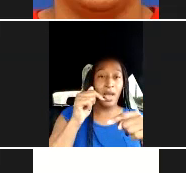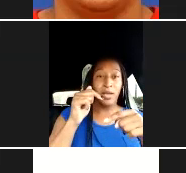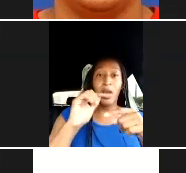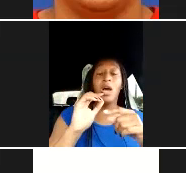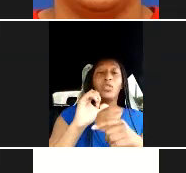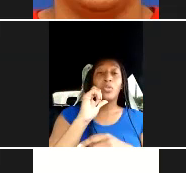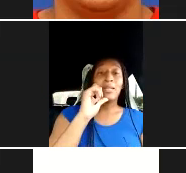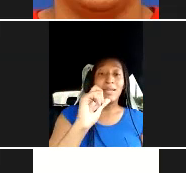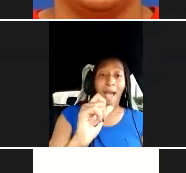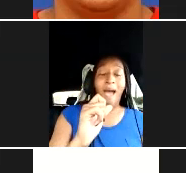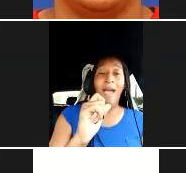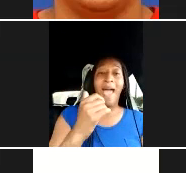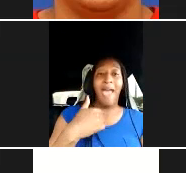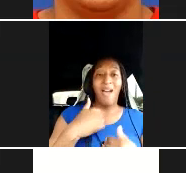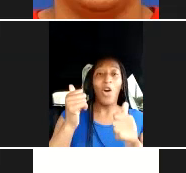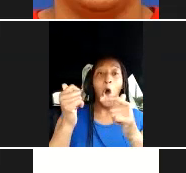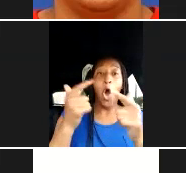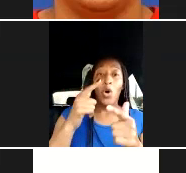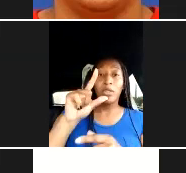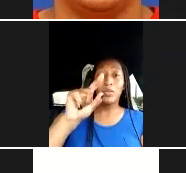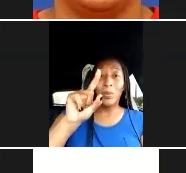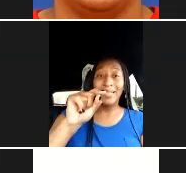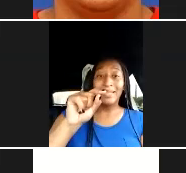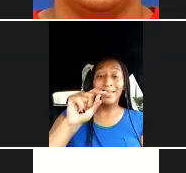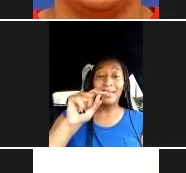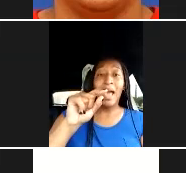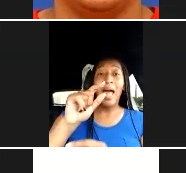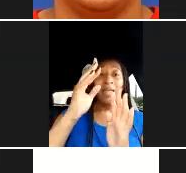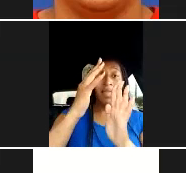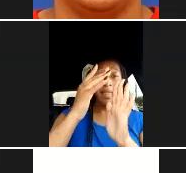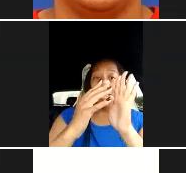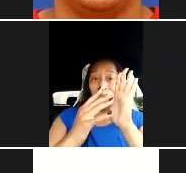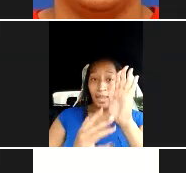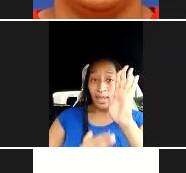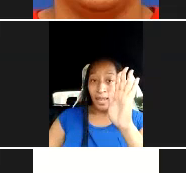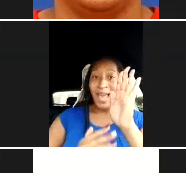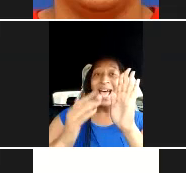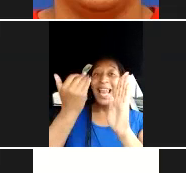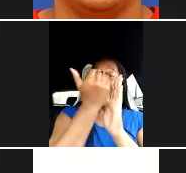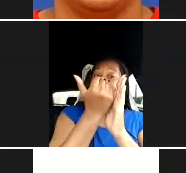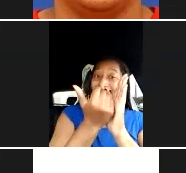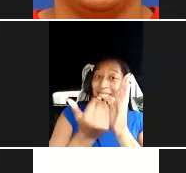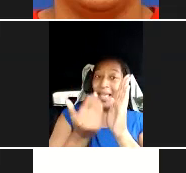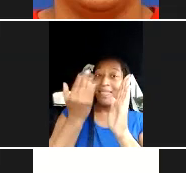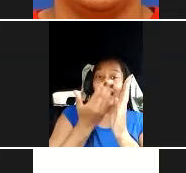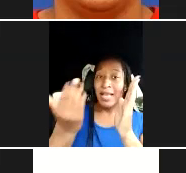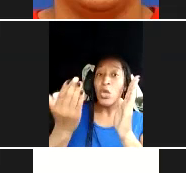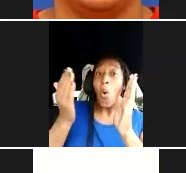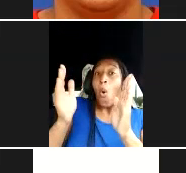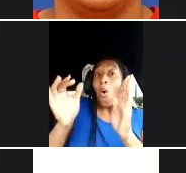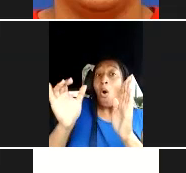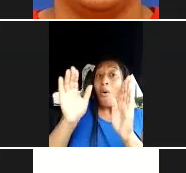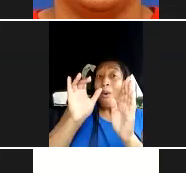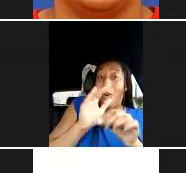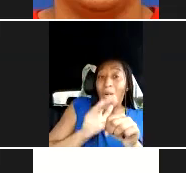topic. So you should have 20 items, 10 concept facts, and 10